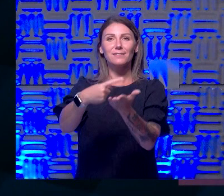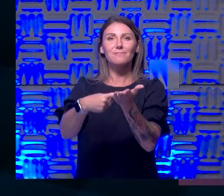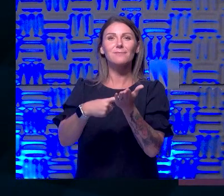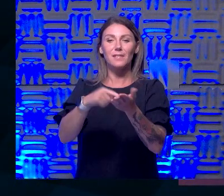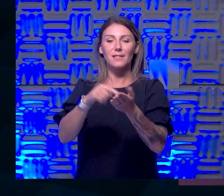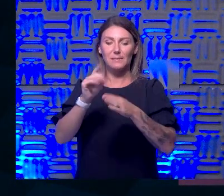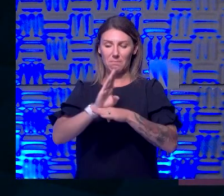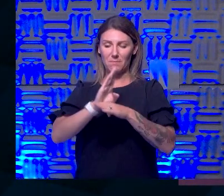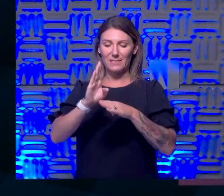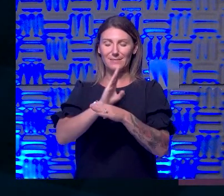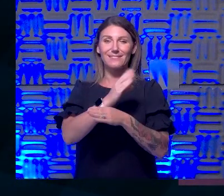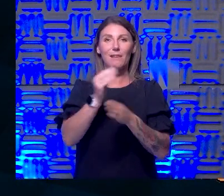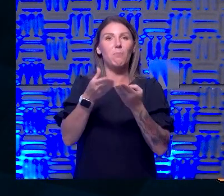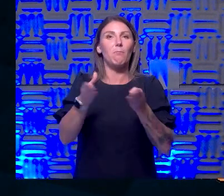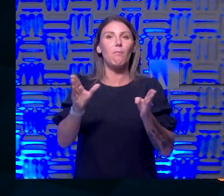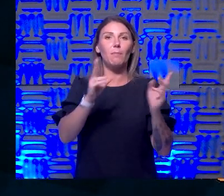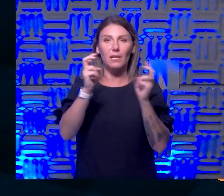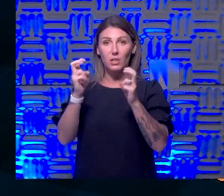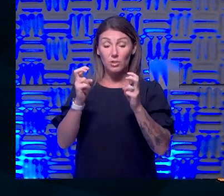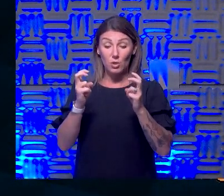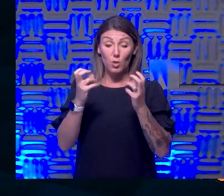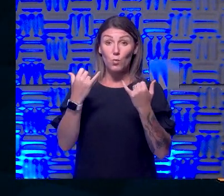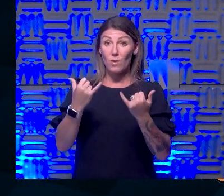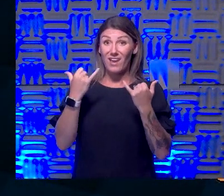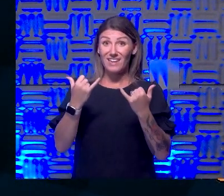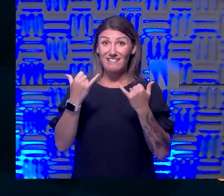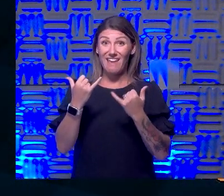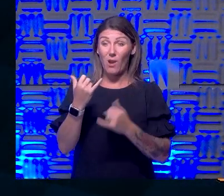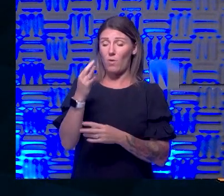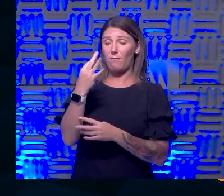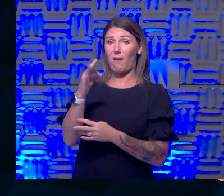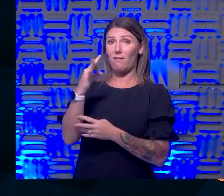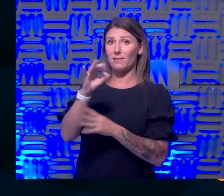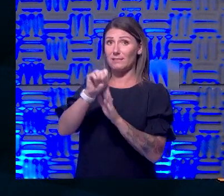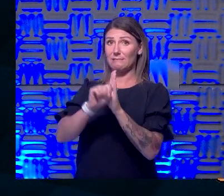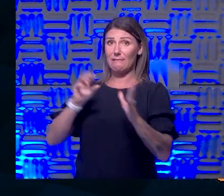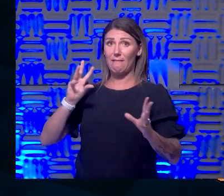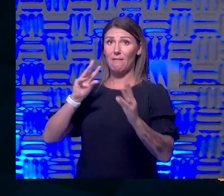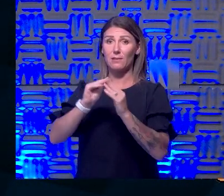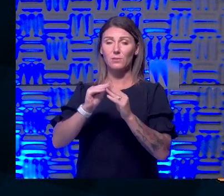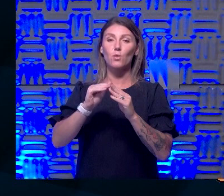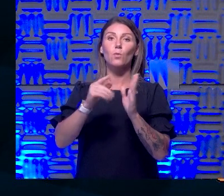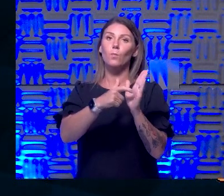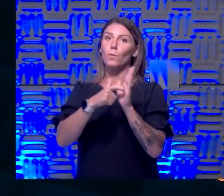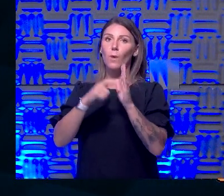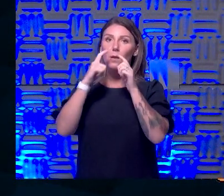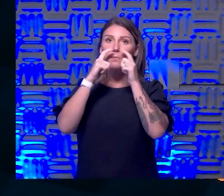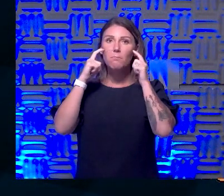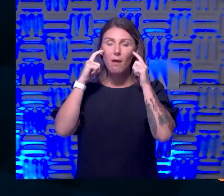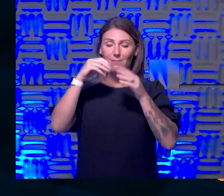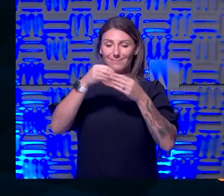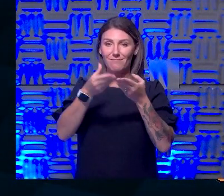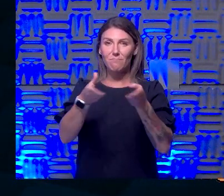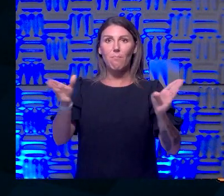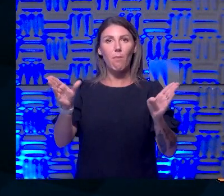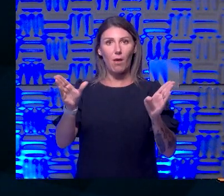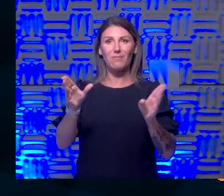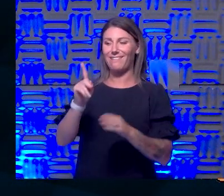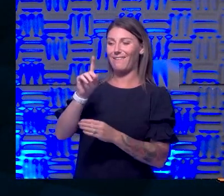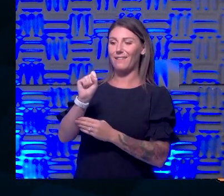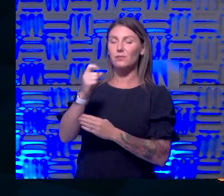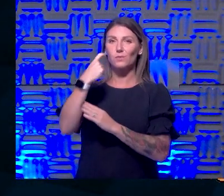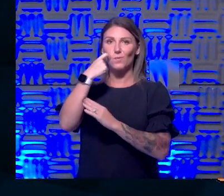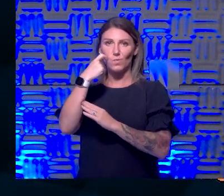and public issues. So far right now, 19 states are requiring masks in public, and Kansas, as we said, just became one of